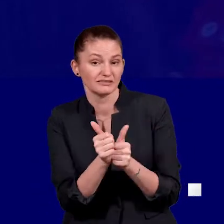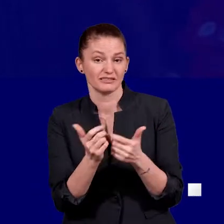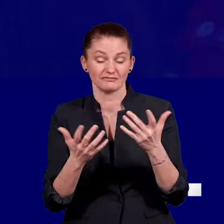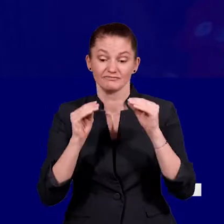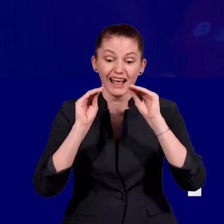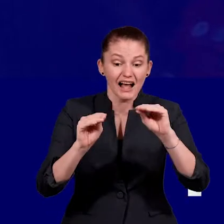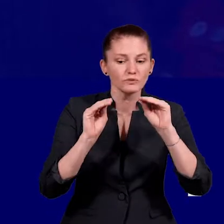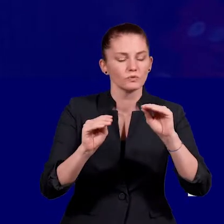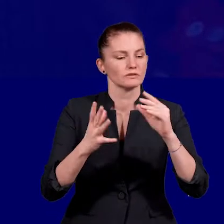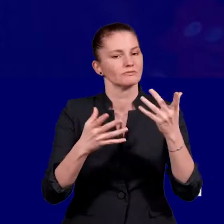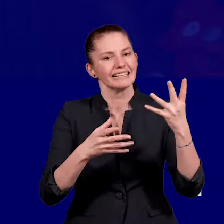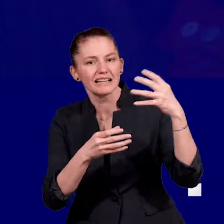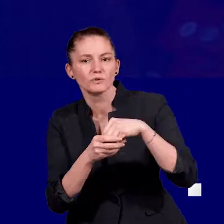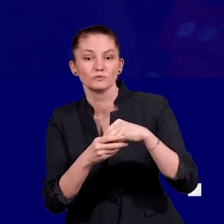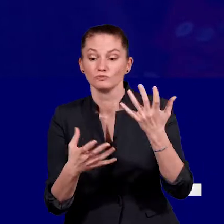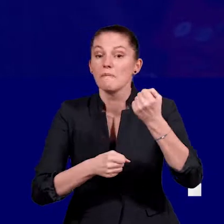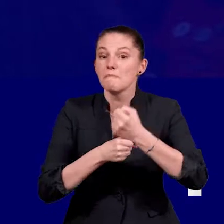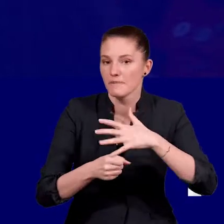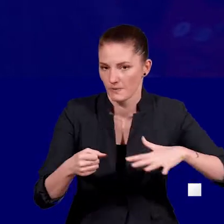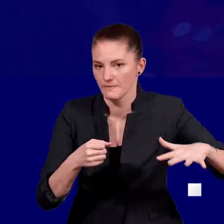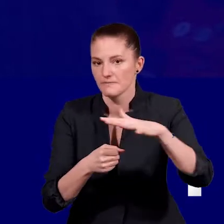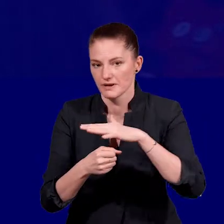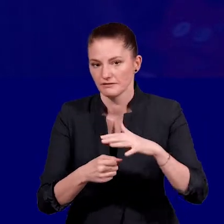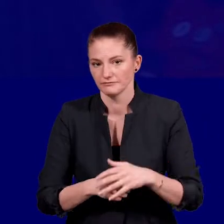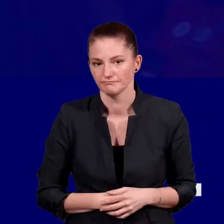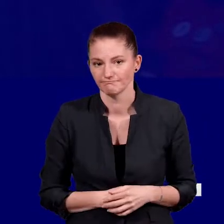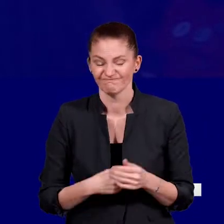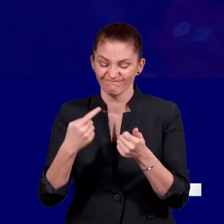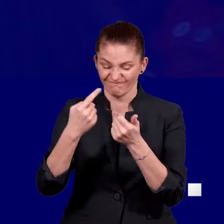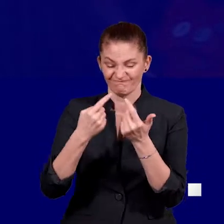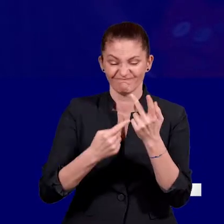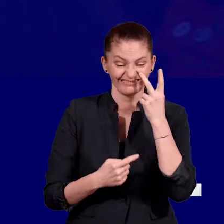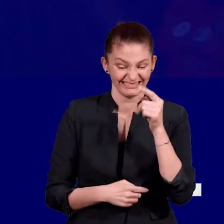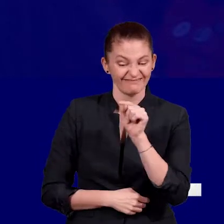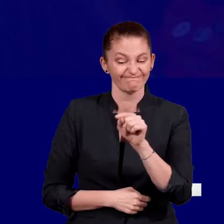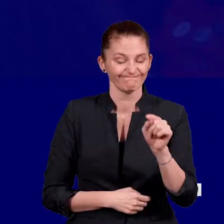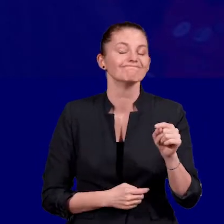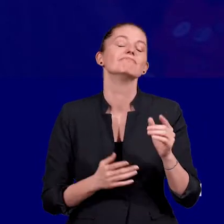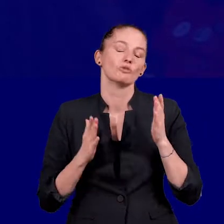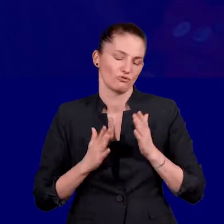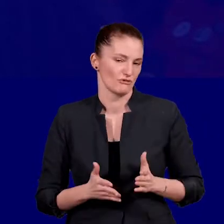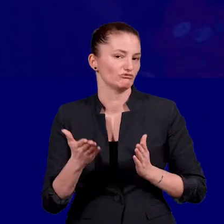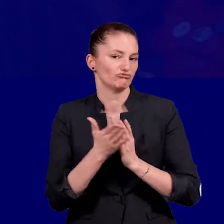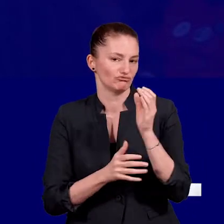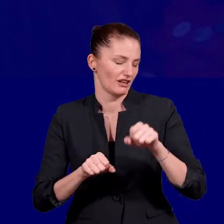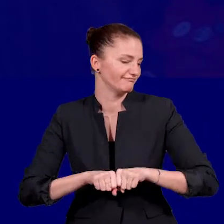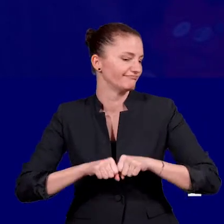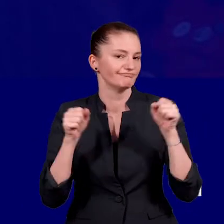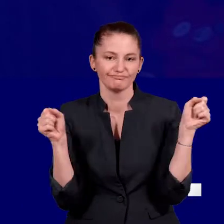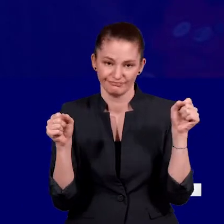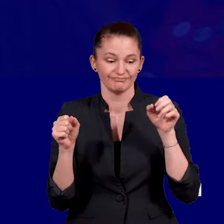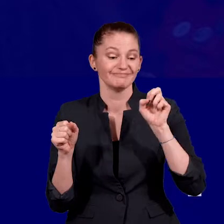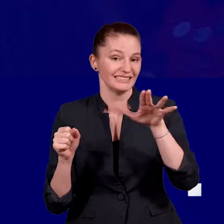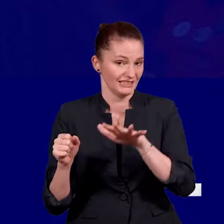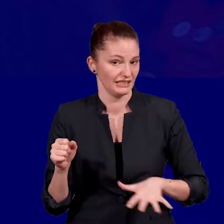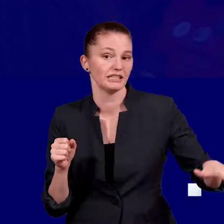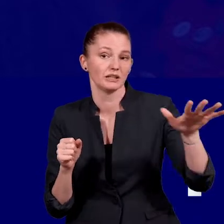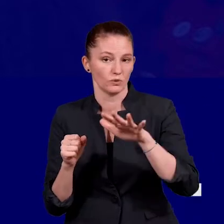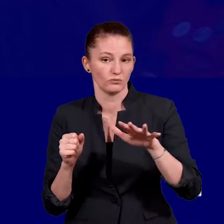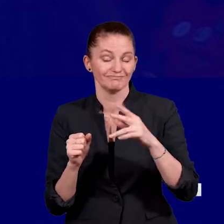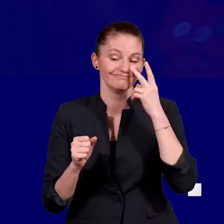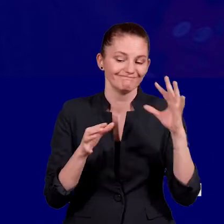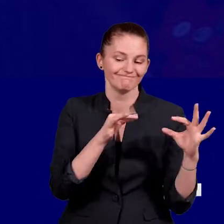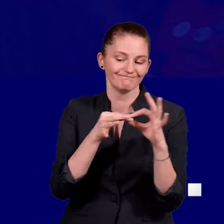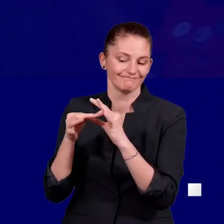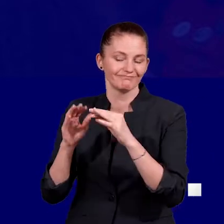assistance, inclusive education, and employment. Here are some examples of human rights violations in the European